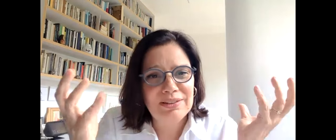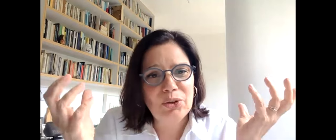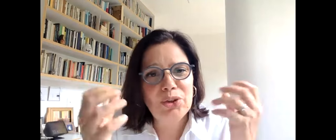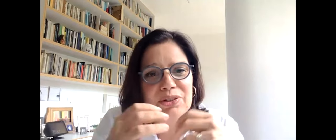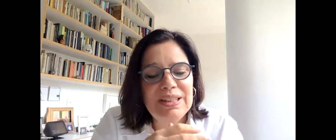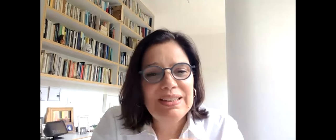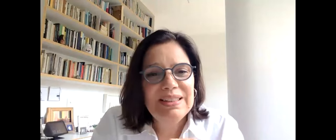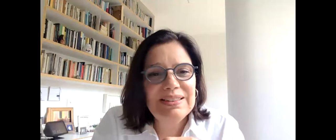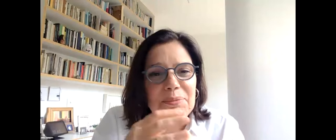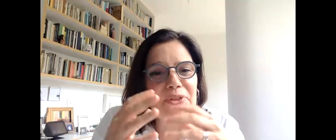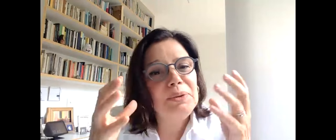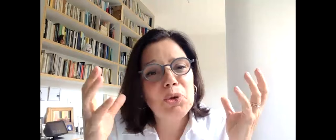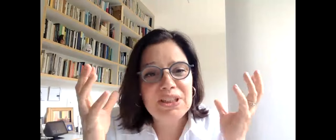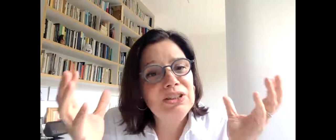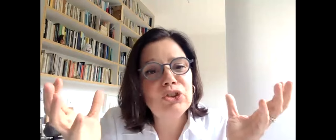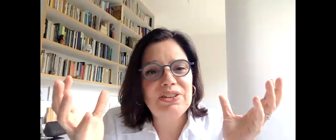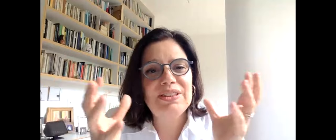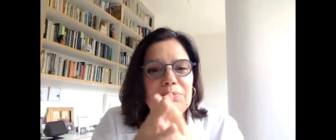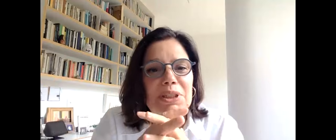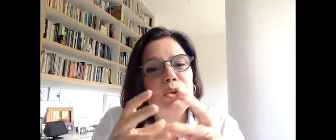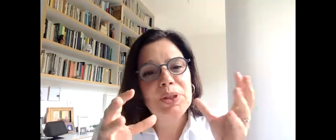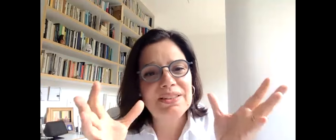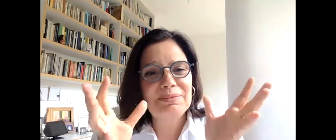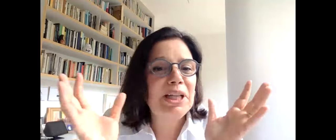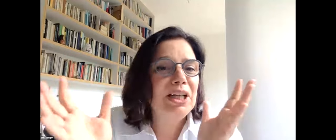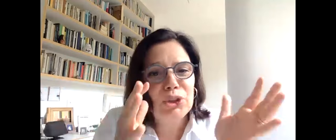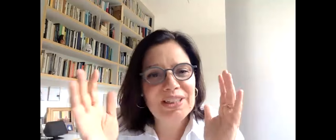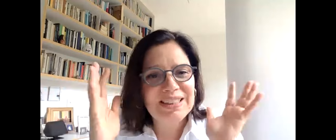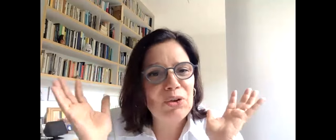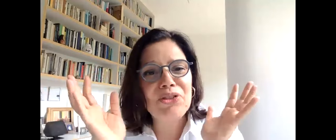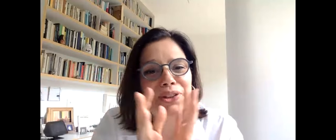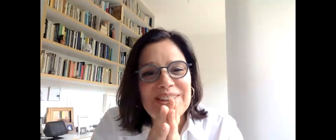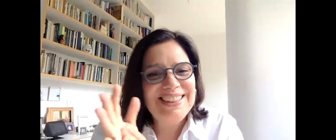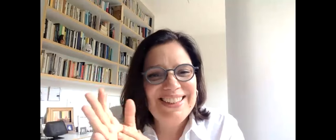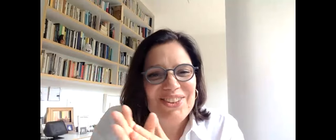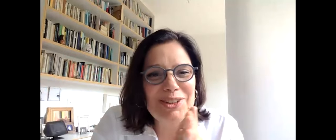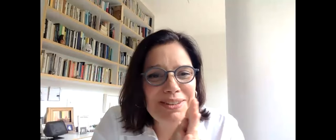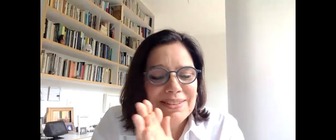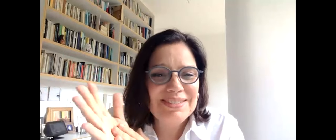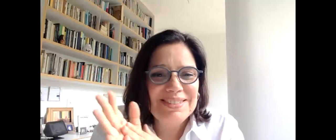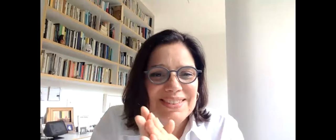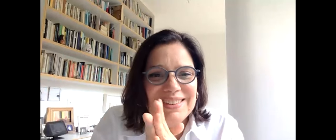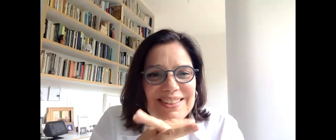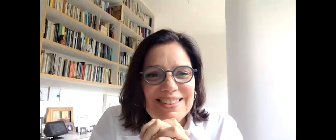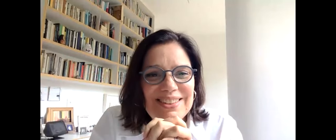ampliation or something more interesting between pleasure and